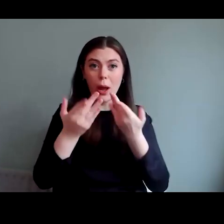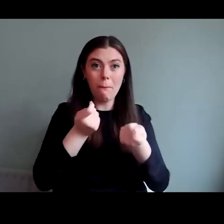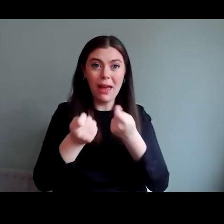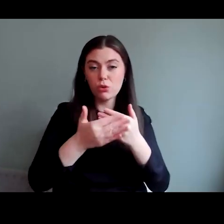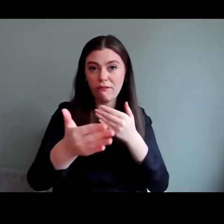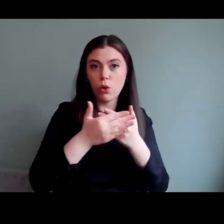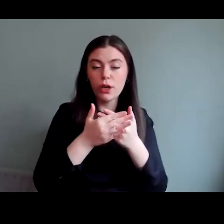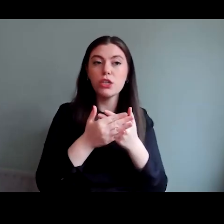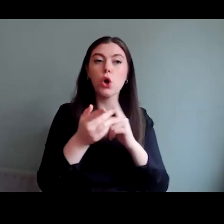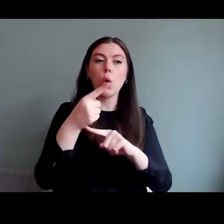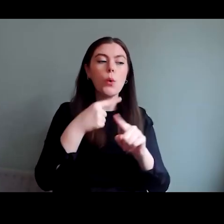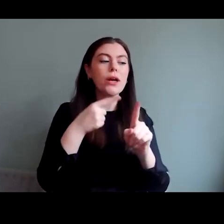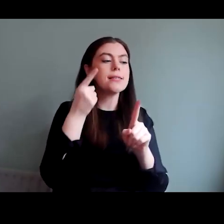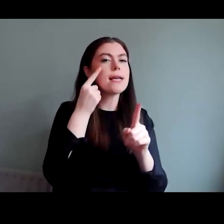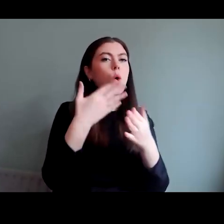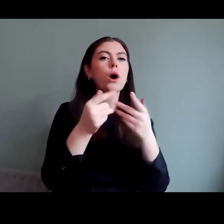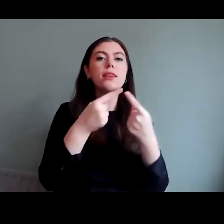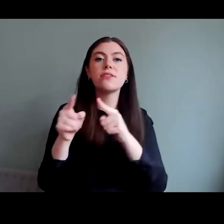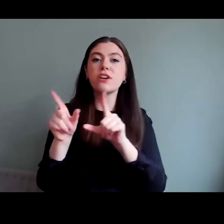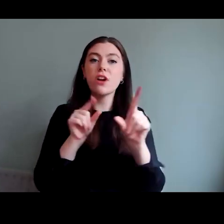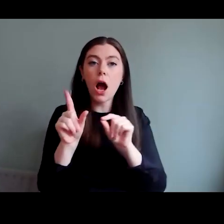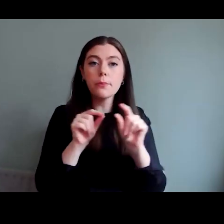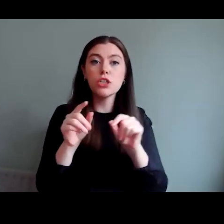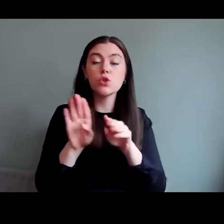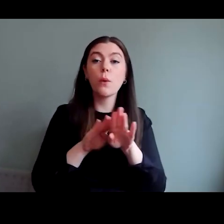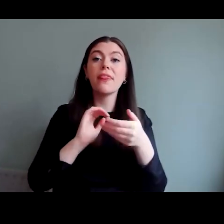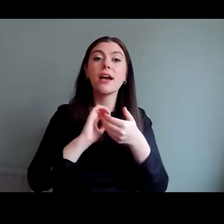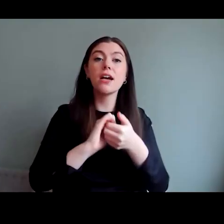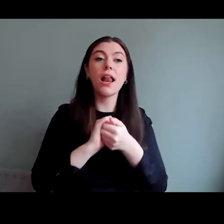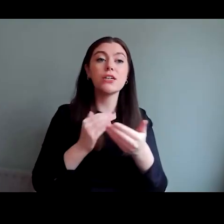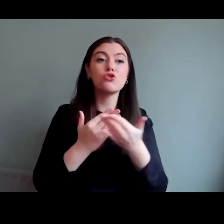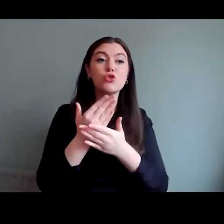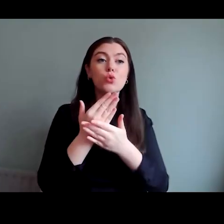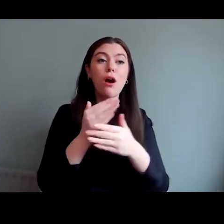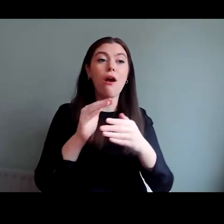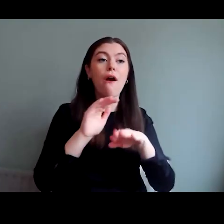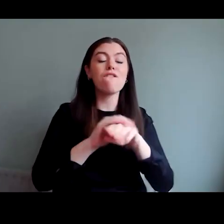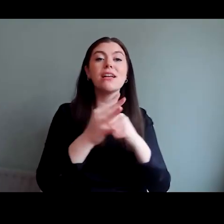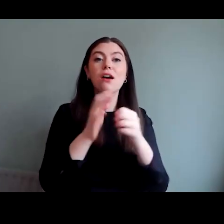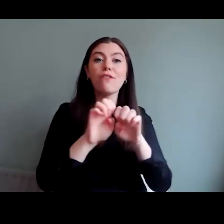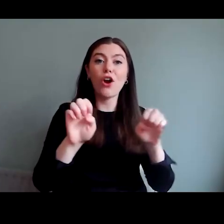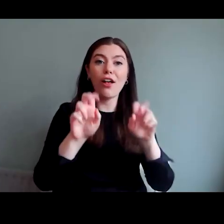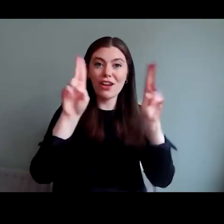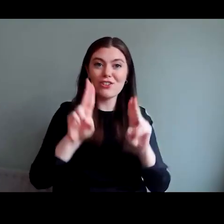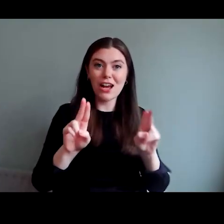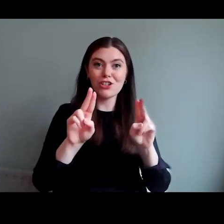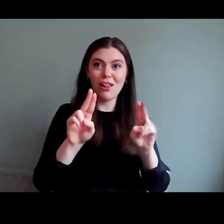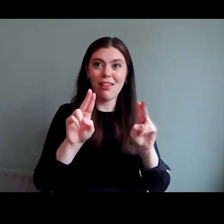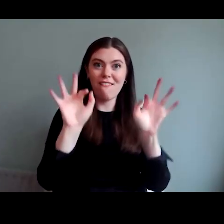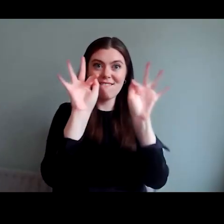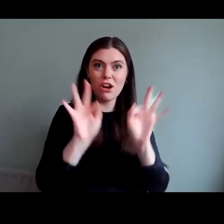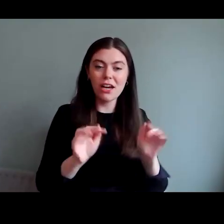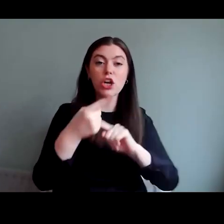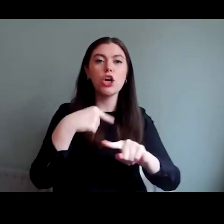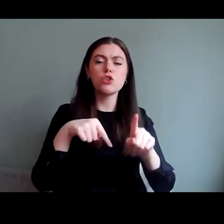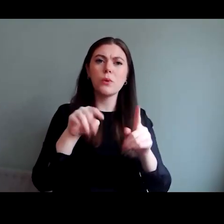at various things actually with our colleagues through the Friends of the Earth International Federation, and we're putting in place steps to be able to